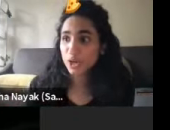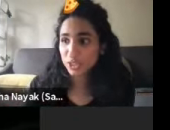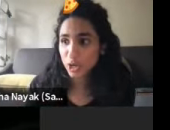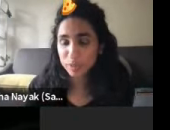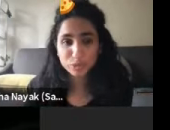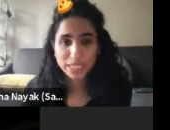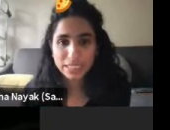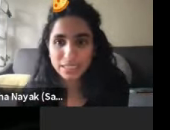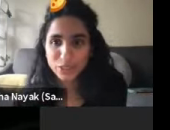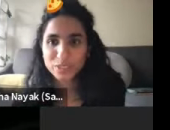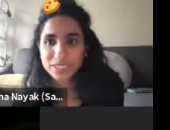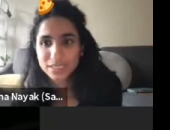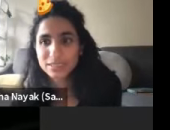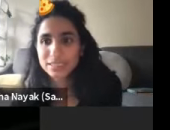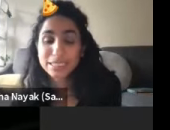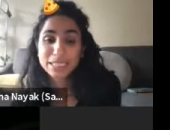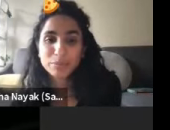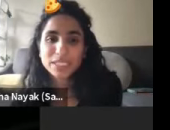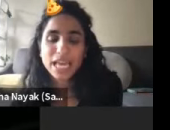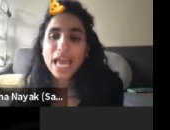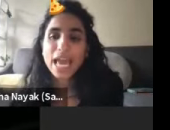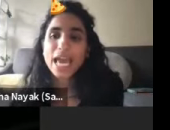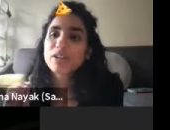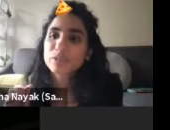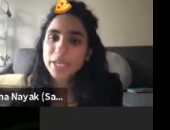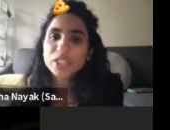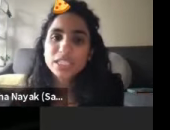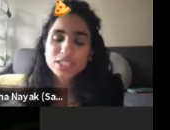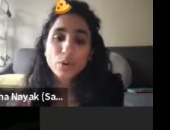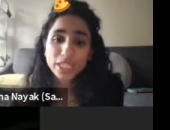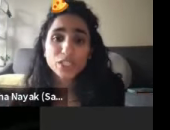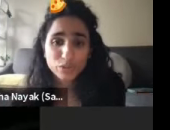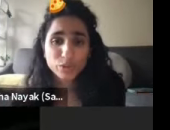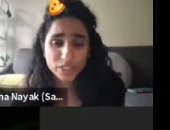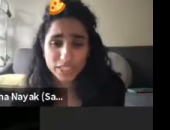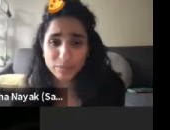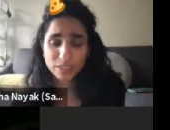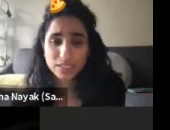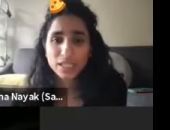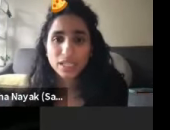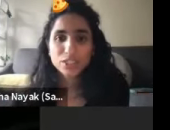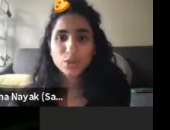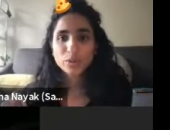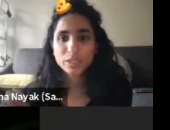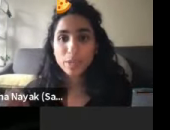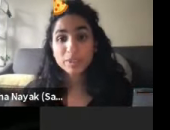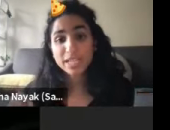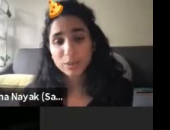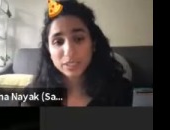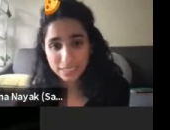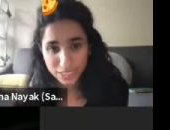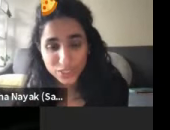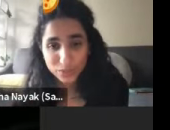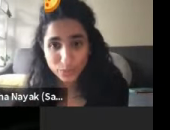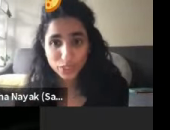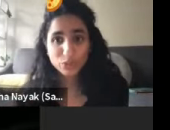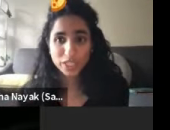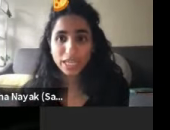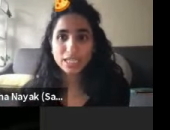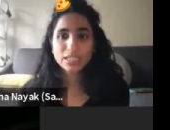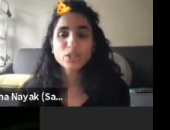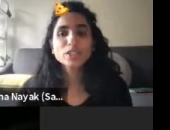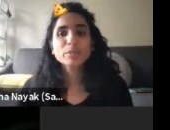lot of crosstalk between, you know, the steps. And you have specialists for each of those steps. So the paper that I will discuss